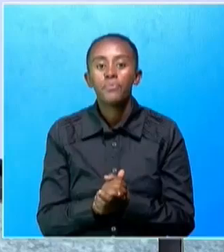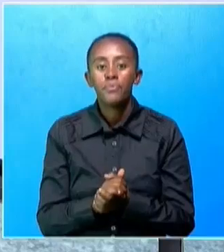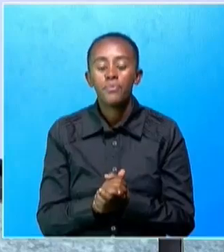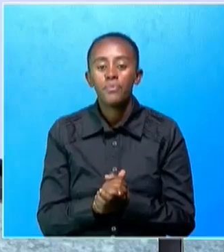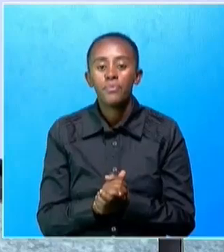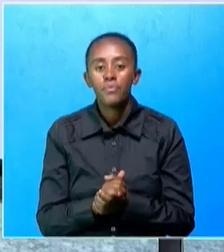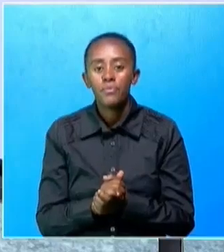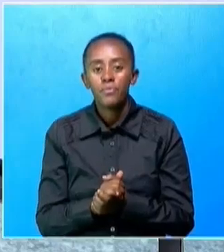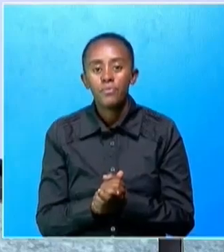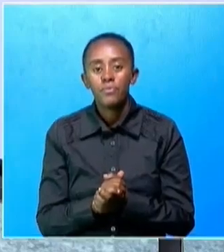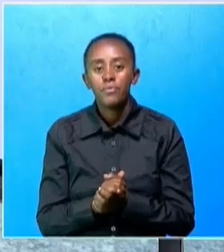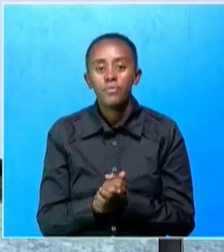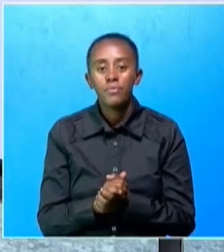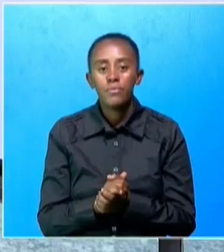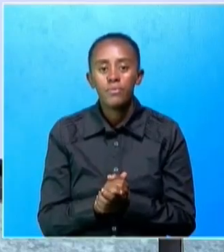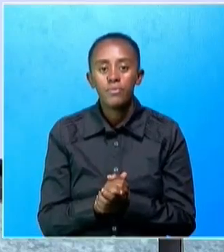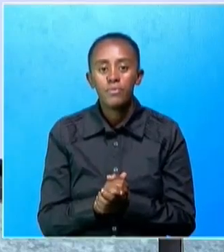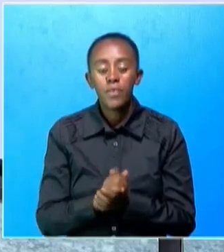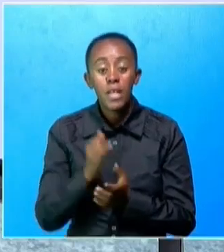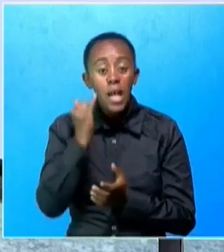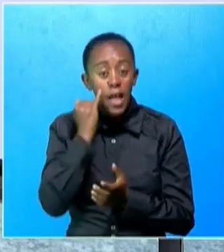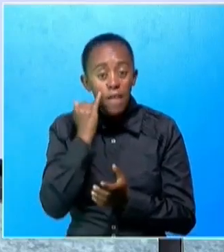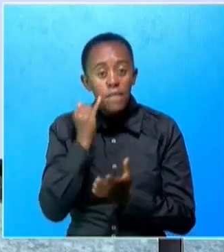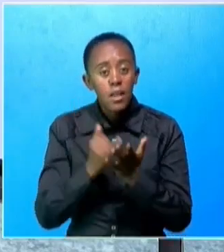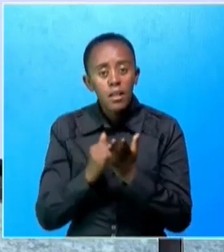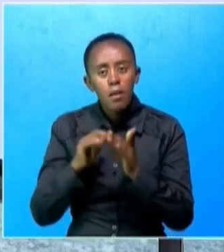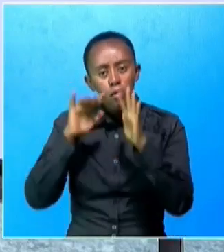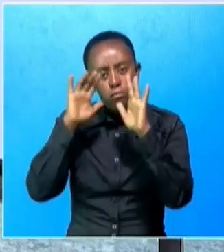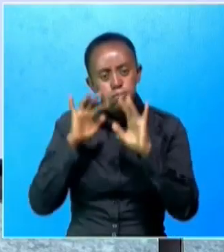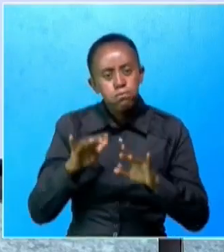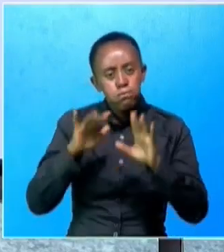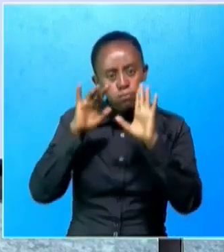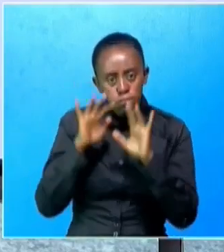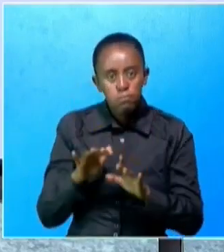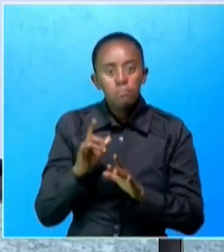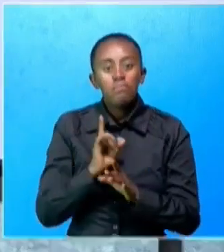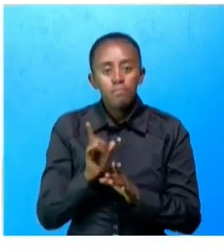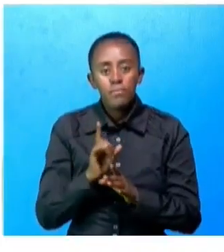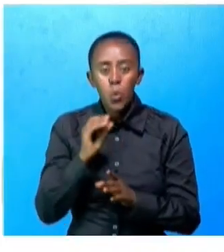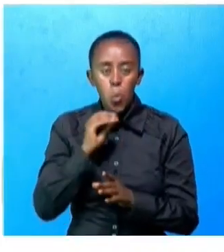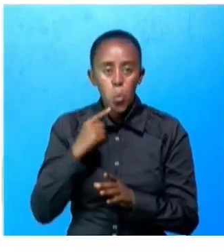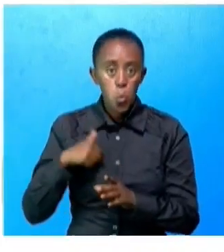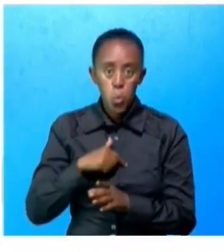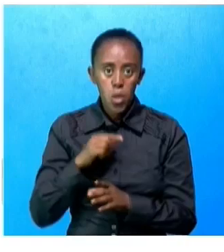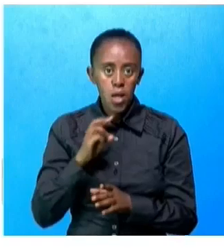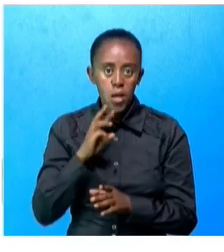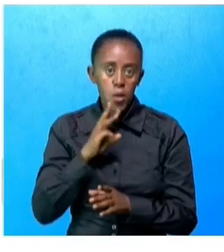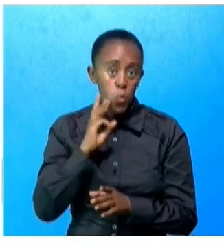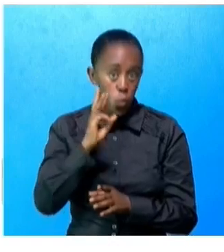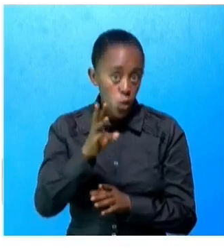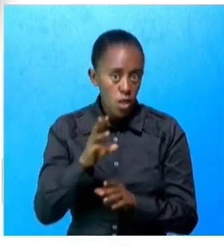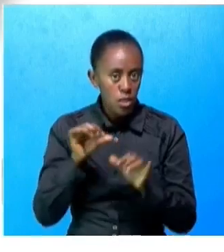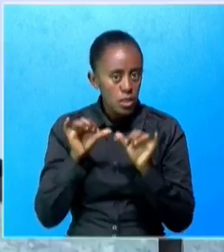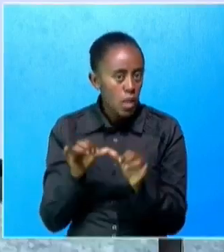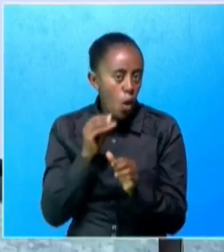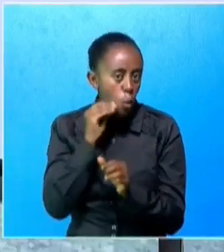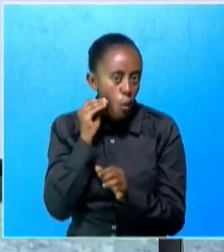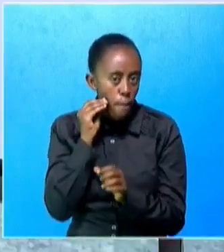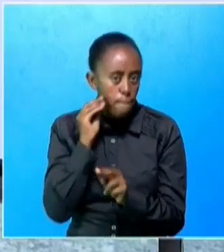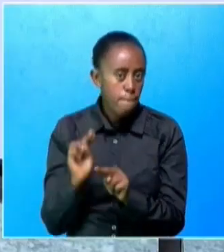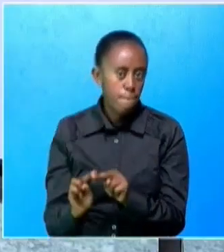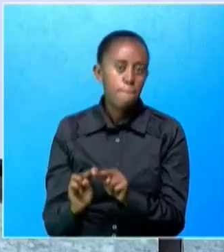s after the verb. If it rains heavily, we will stay at home. Will plus B1 is still now